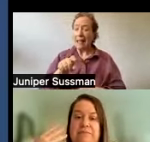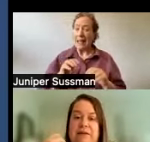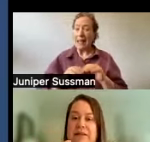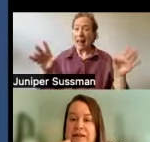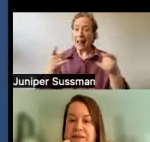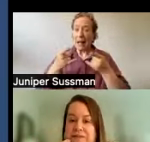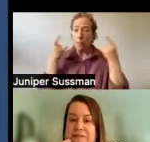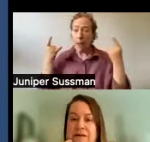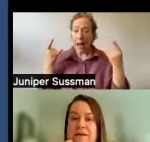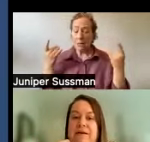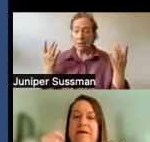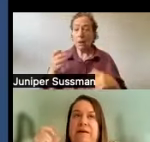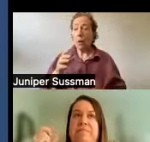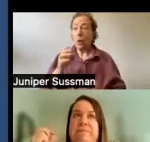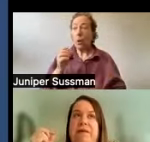need something that